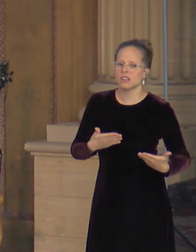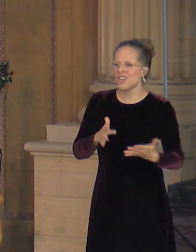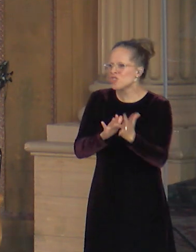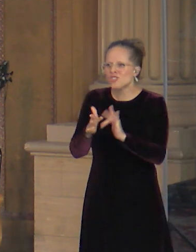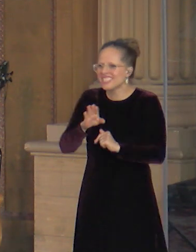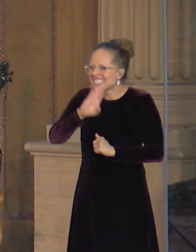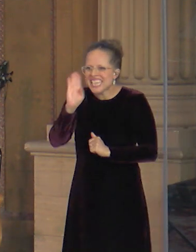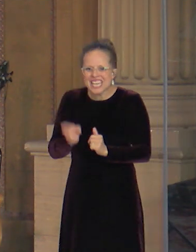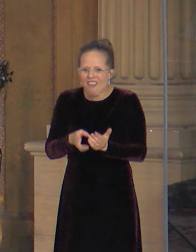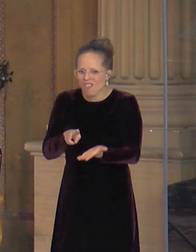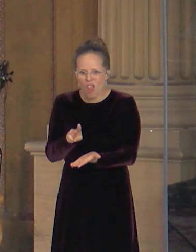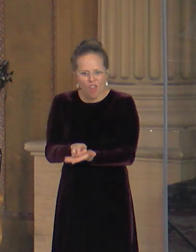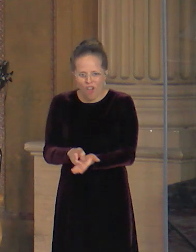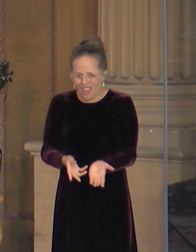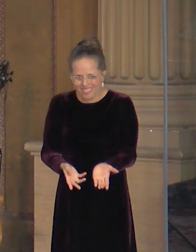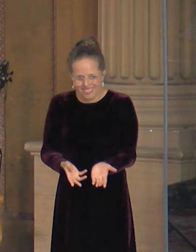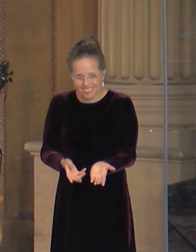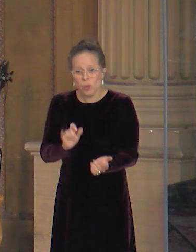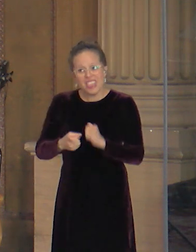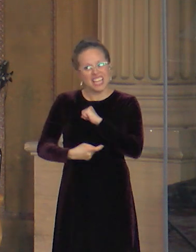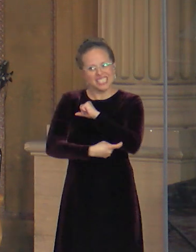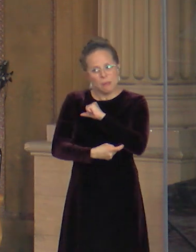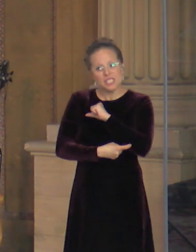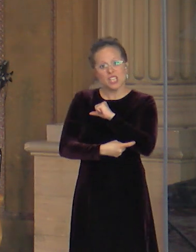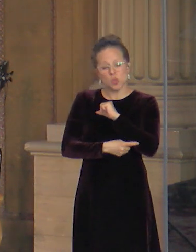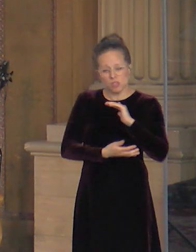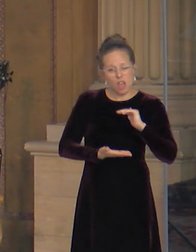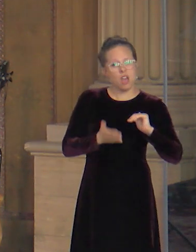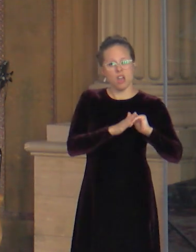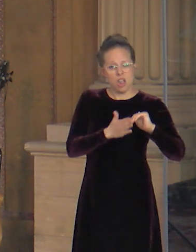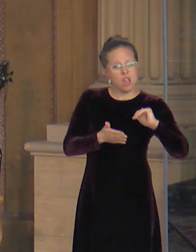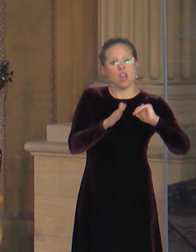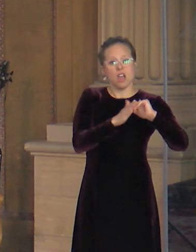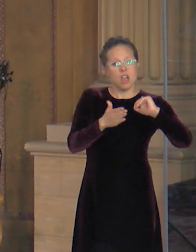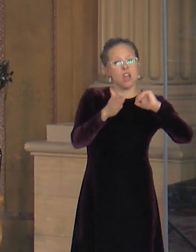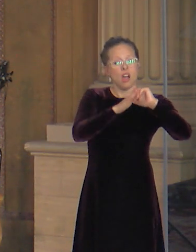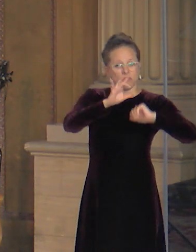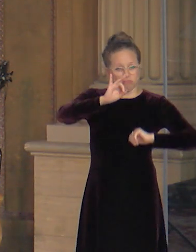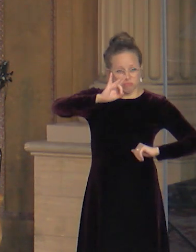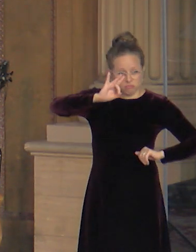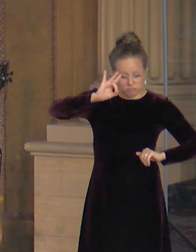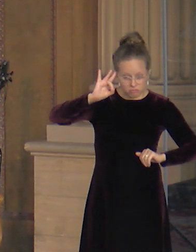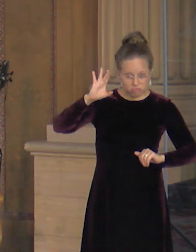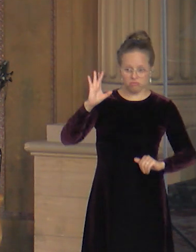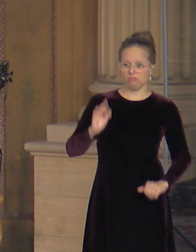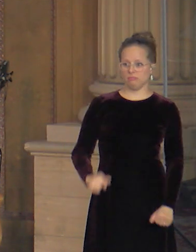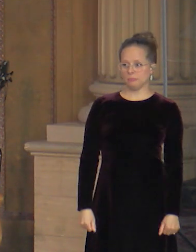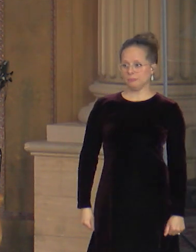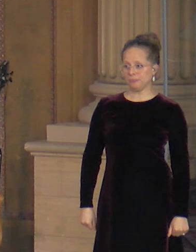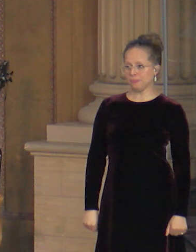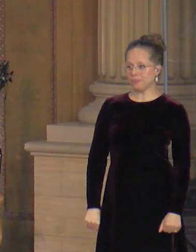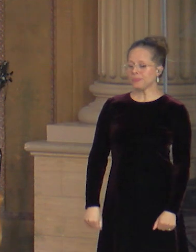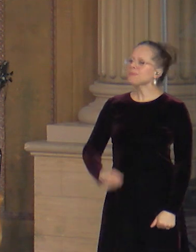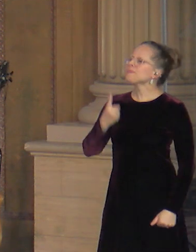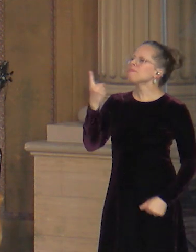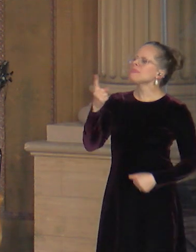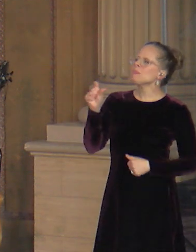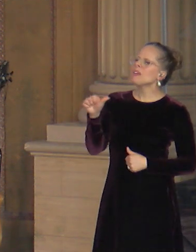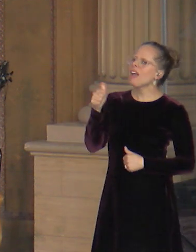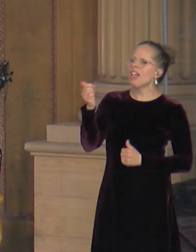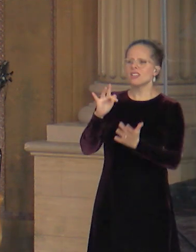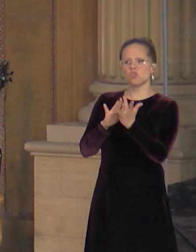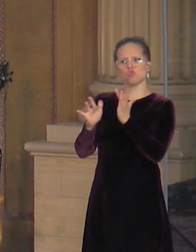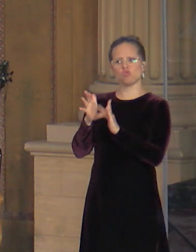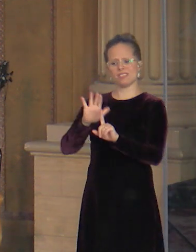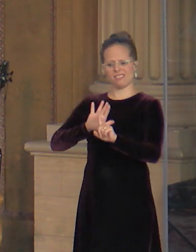so that escalation just just continued he was tempted to the max something else that the fact that Jesus is